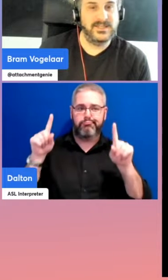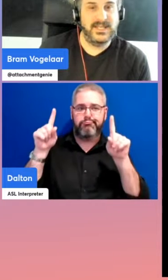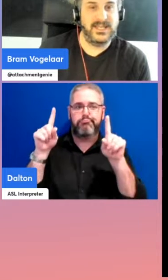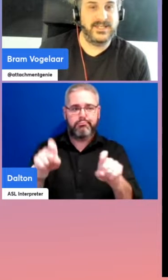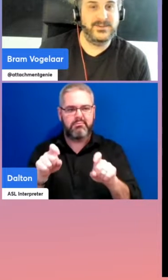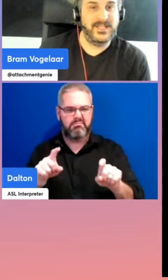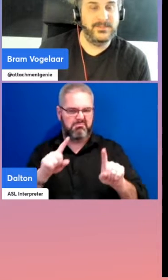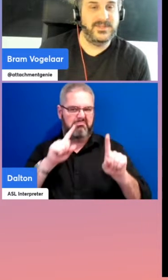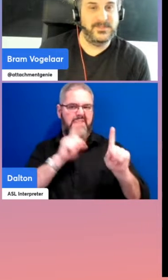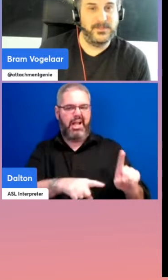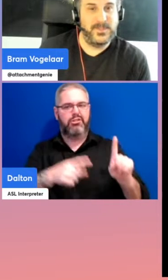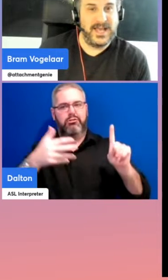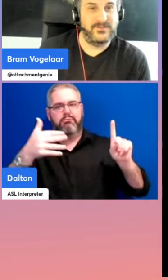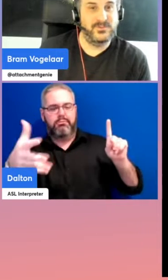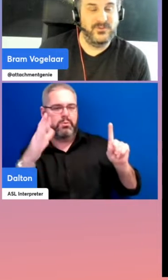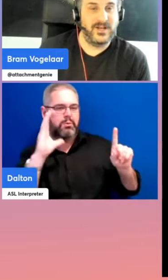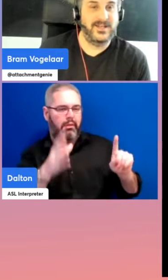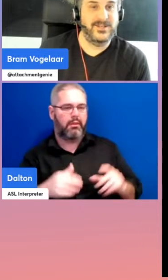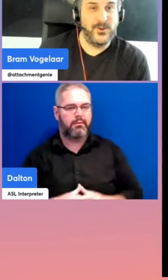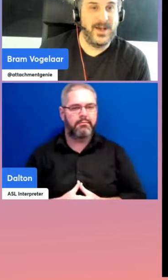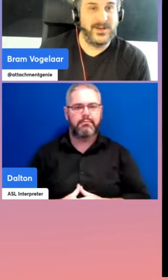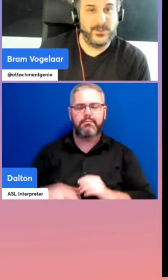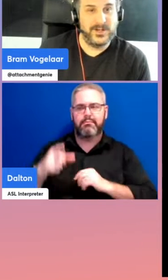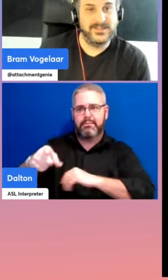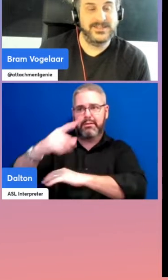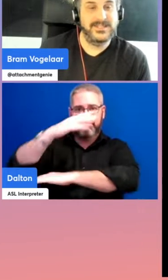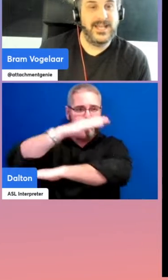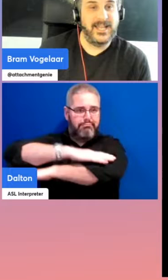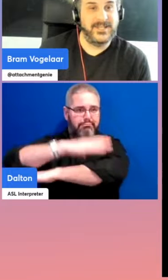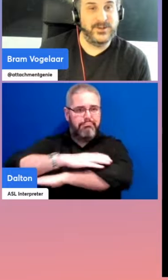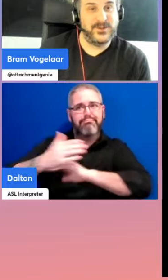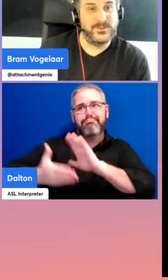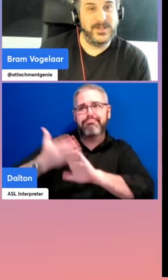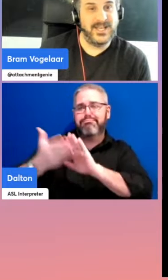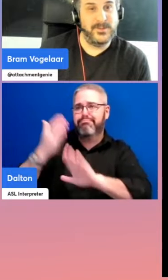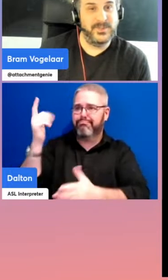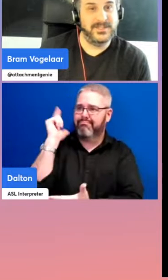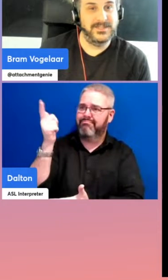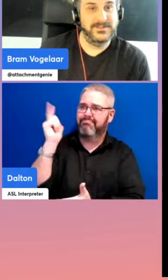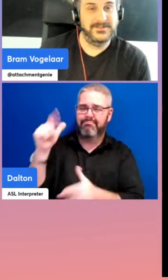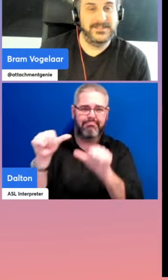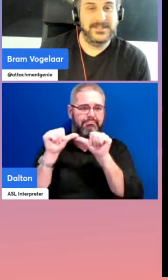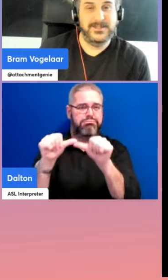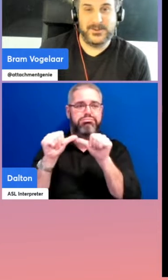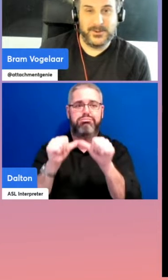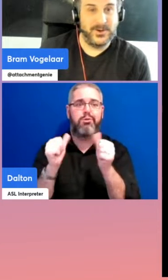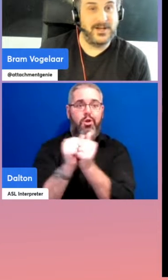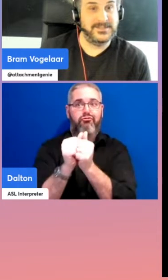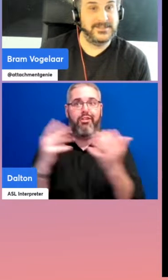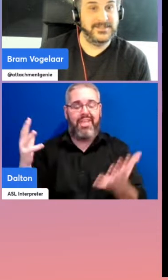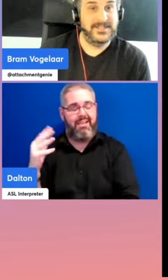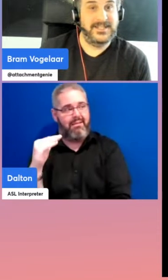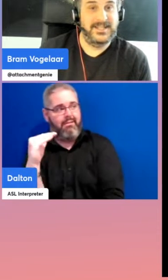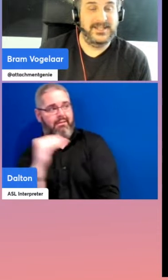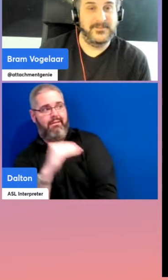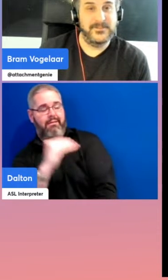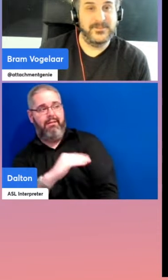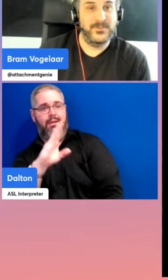What would it take to keep the platform running no matter what and not wake up Bill or